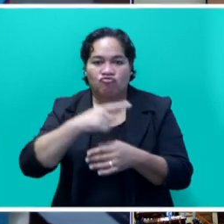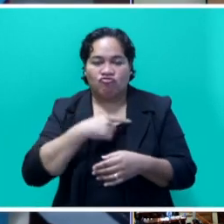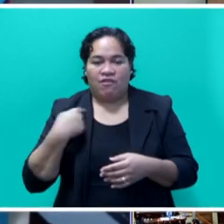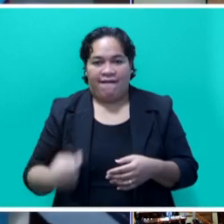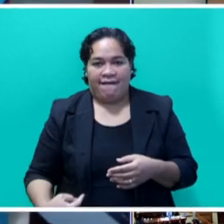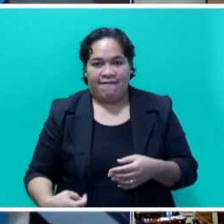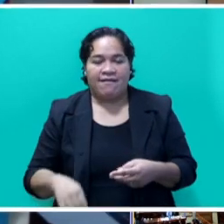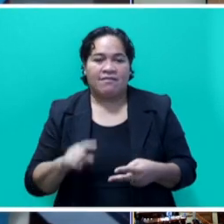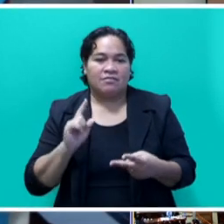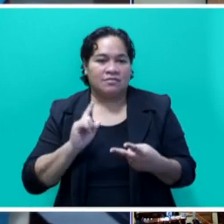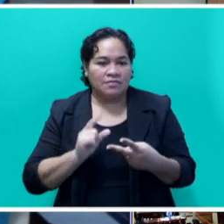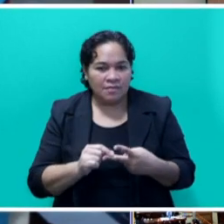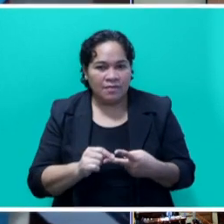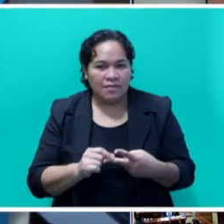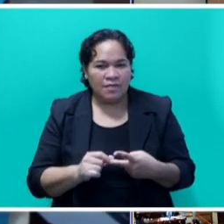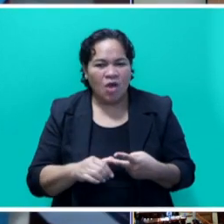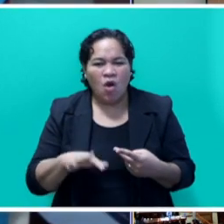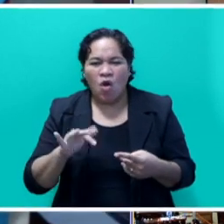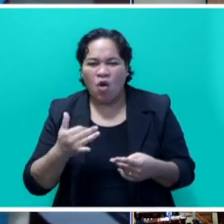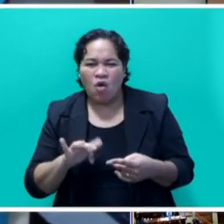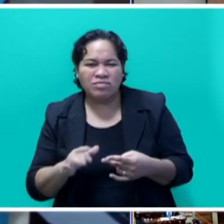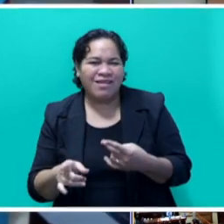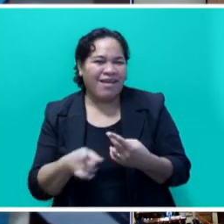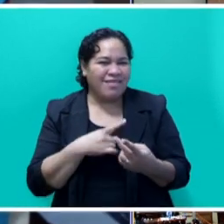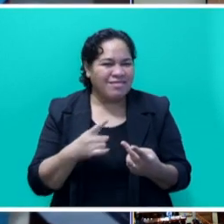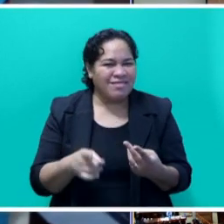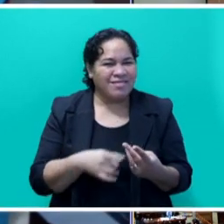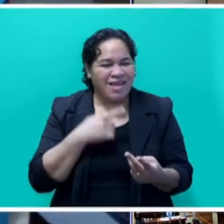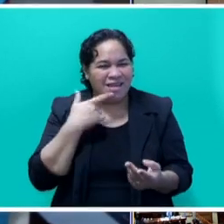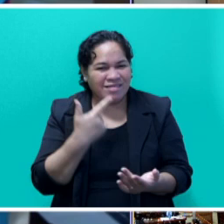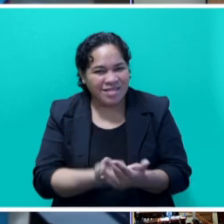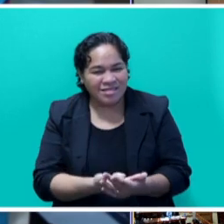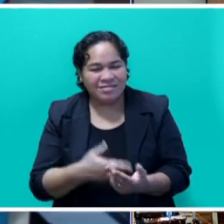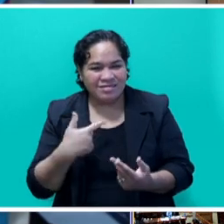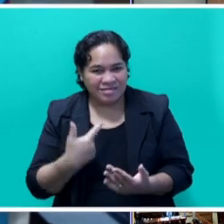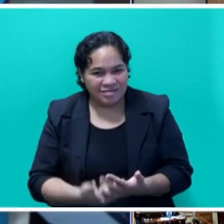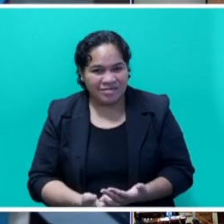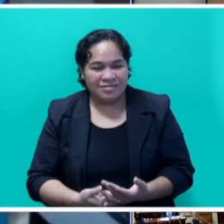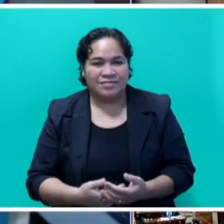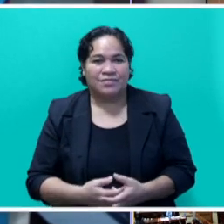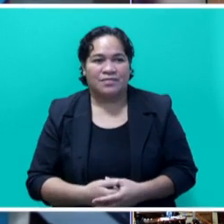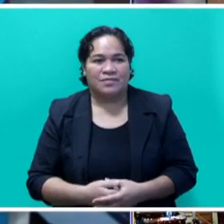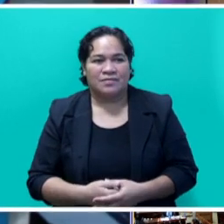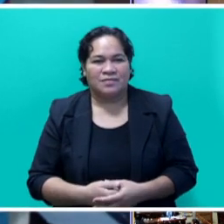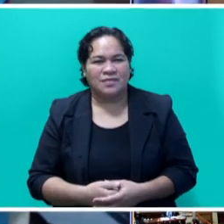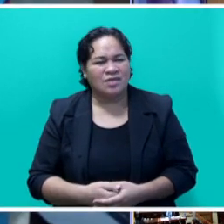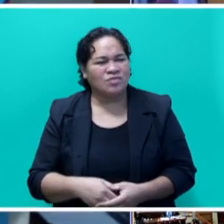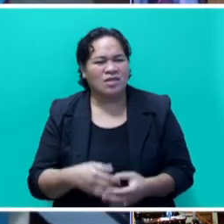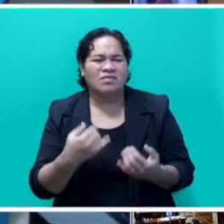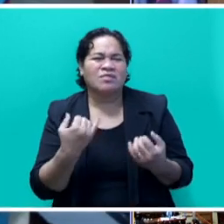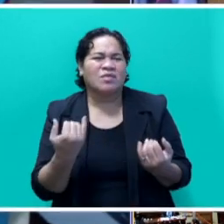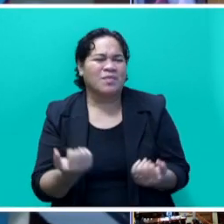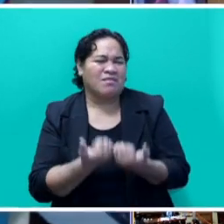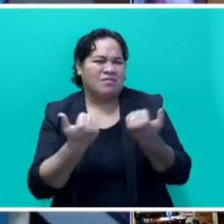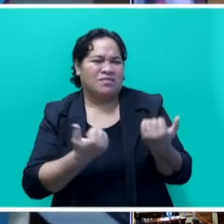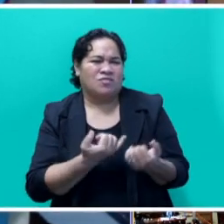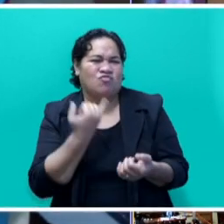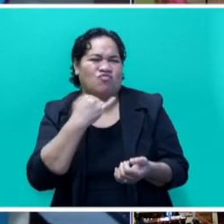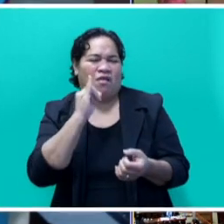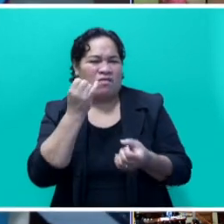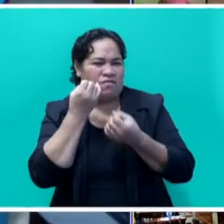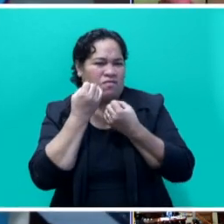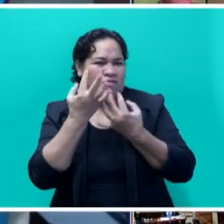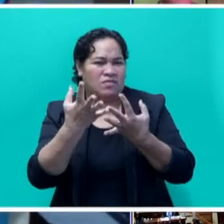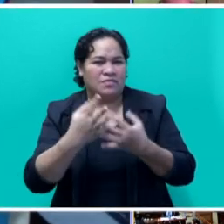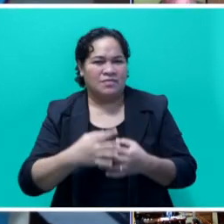franchise iTaukei landowners and put them on reservations. The misinformation spread on Bill 17